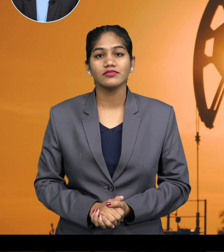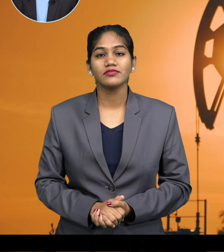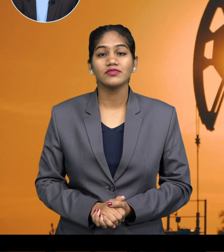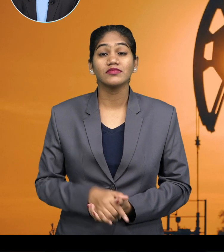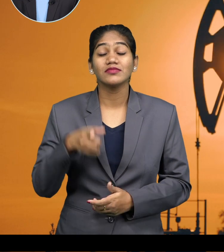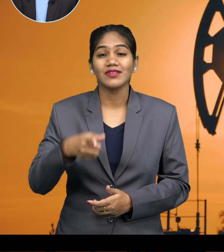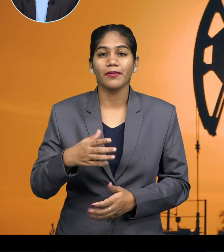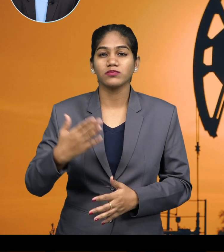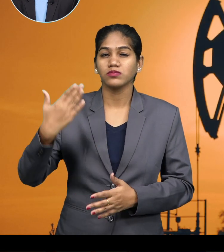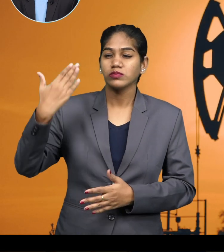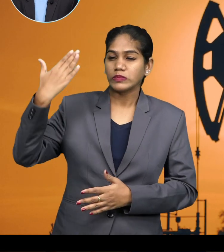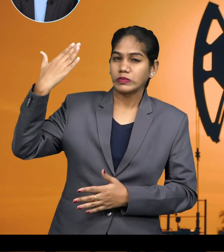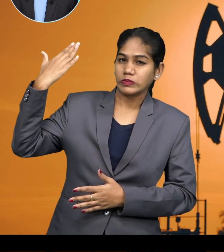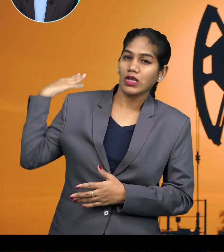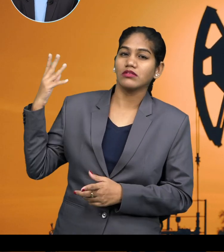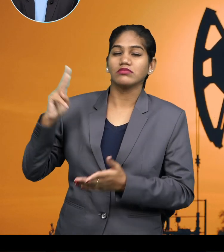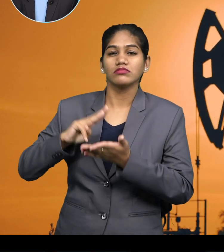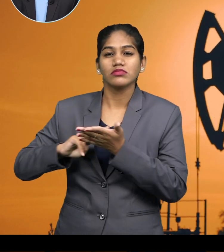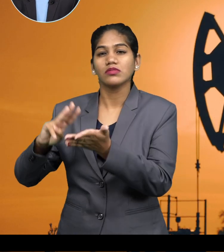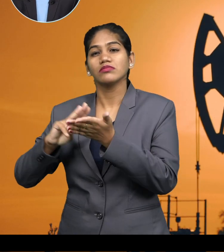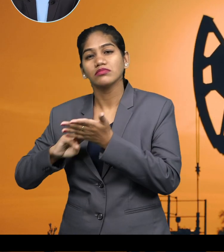fossil fuels,